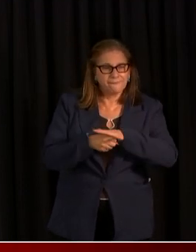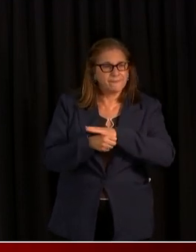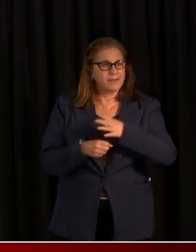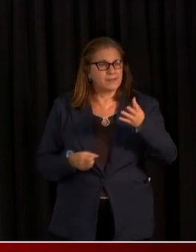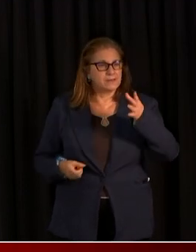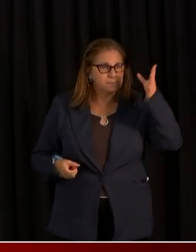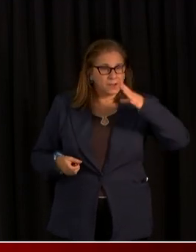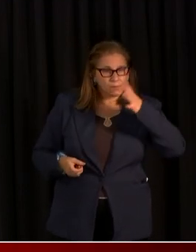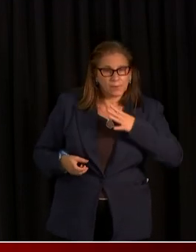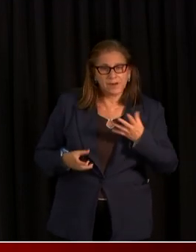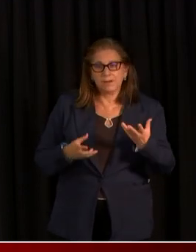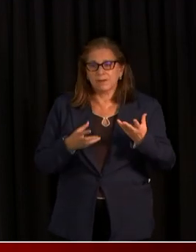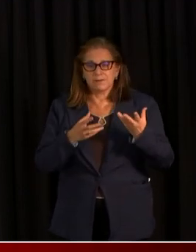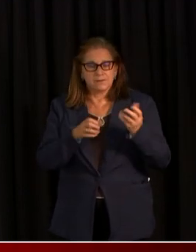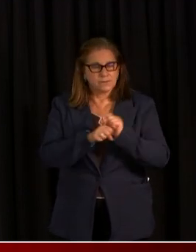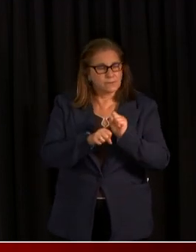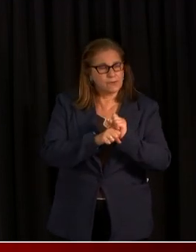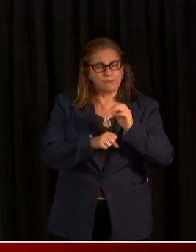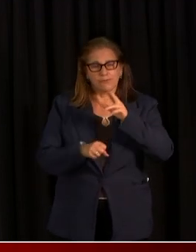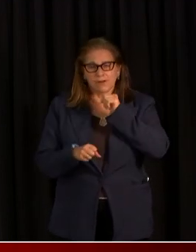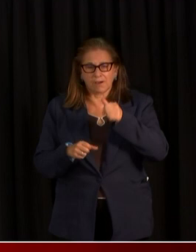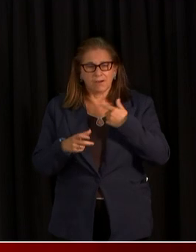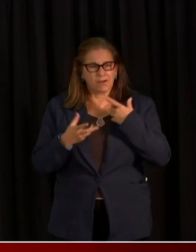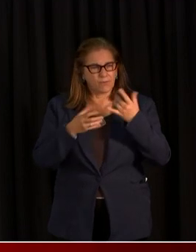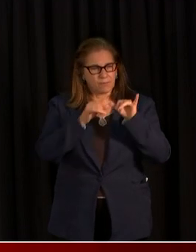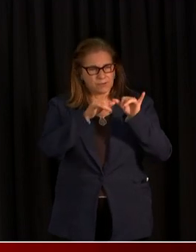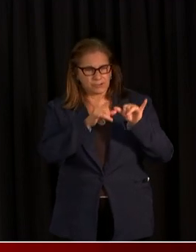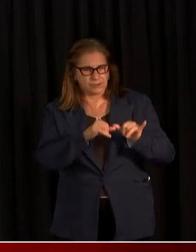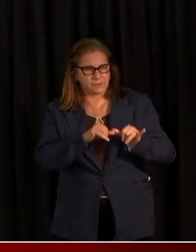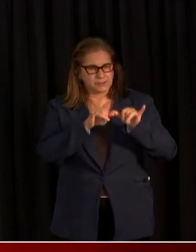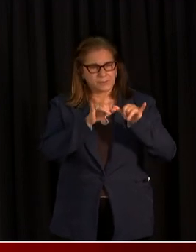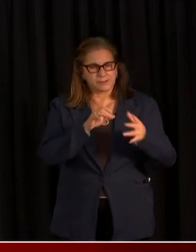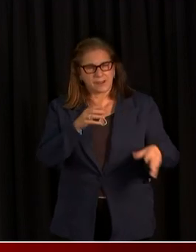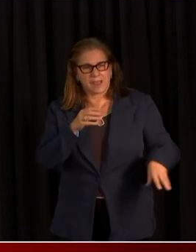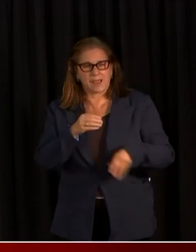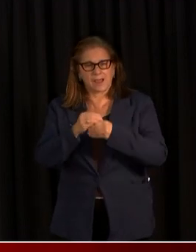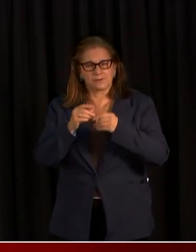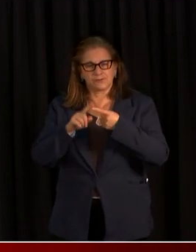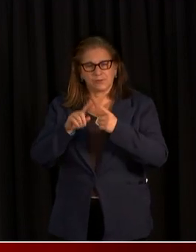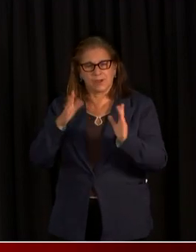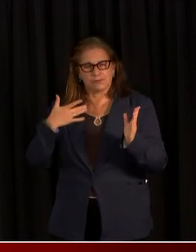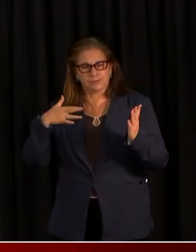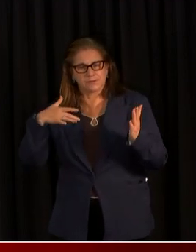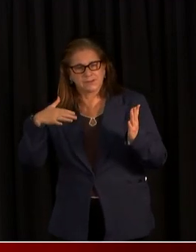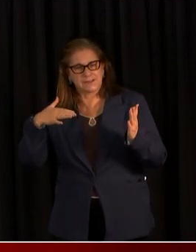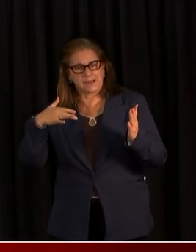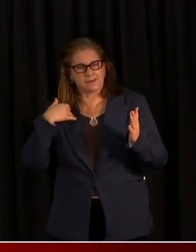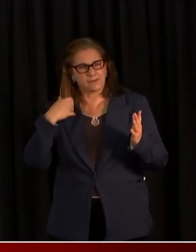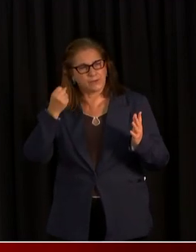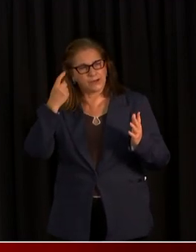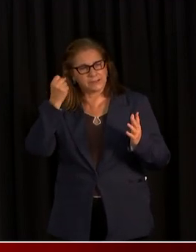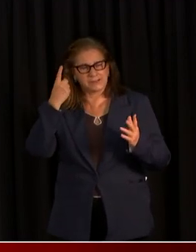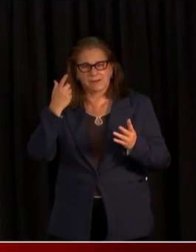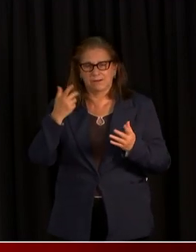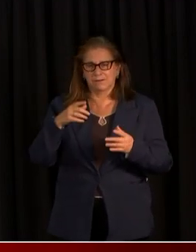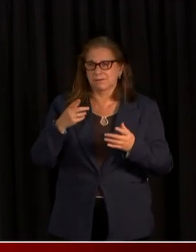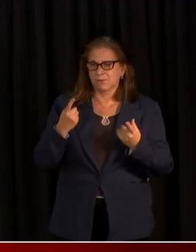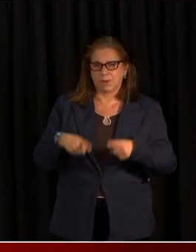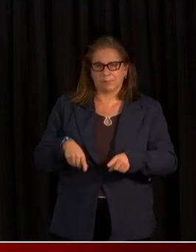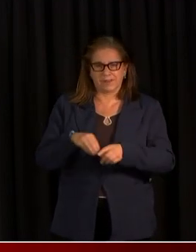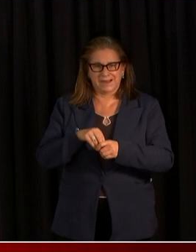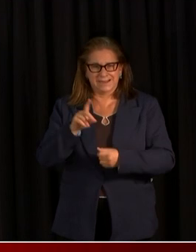that are publicly supported. And the publicly supported cases that we are doing in the district consistently is